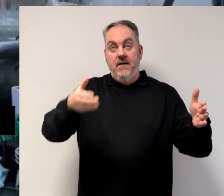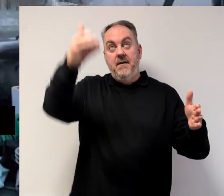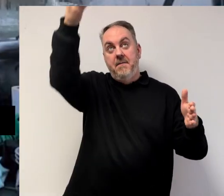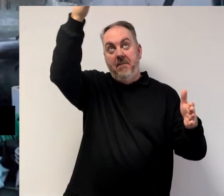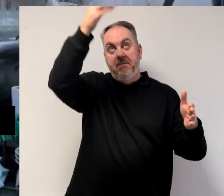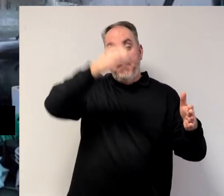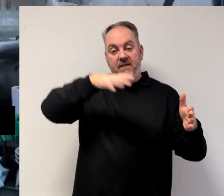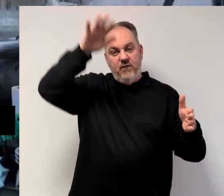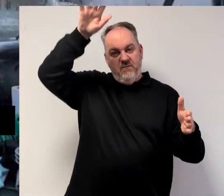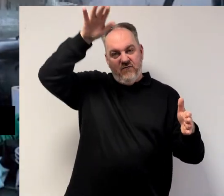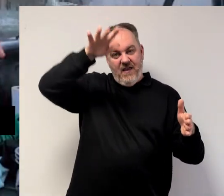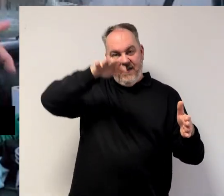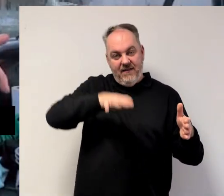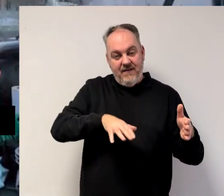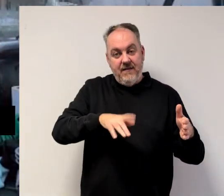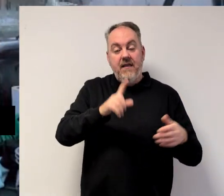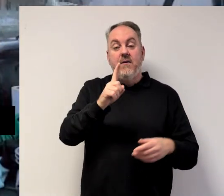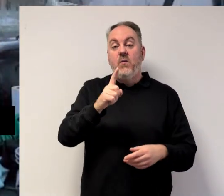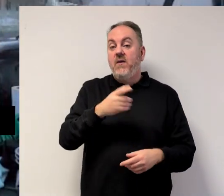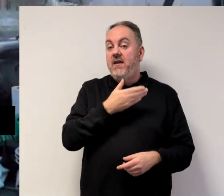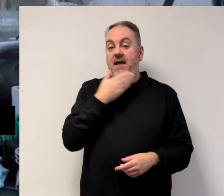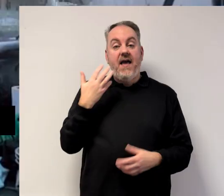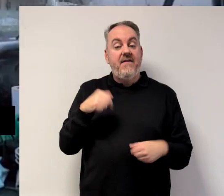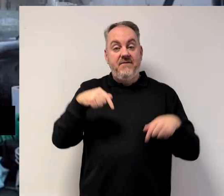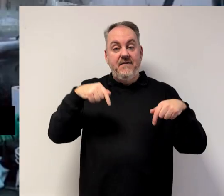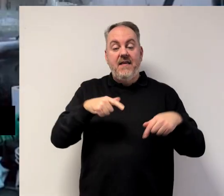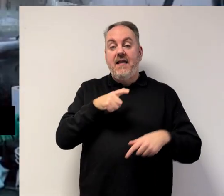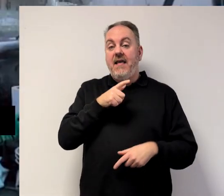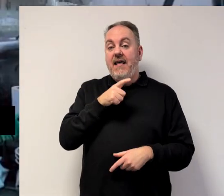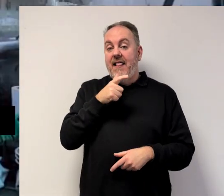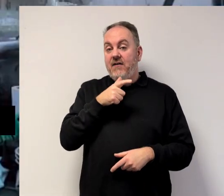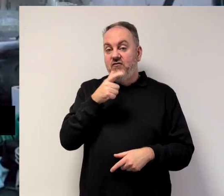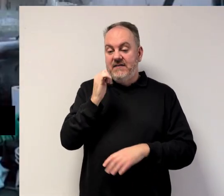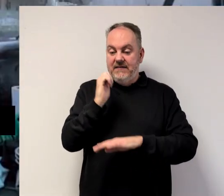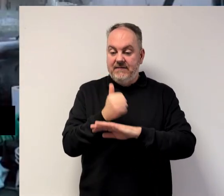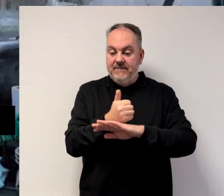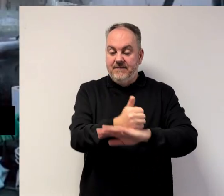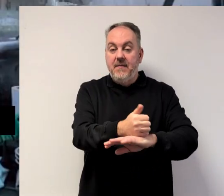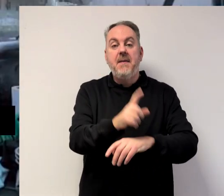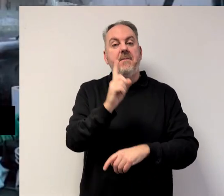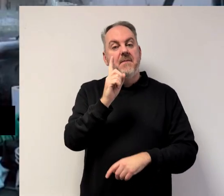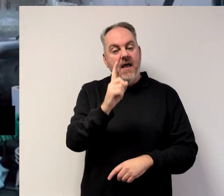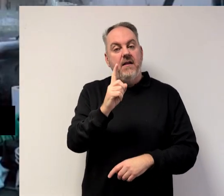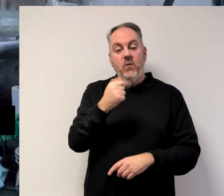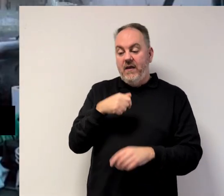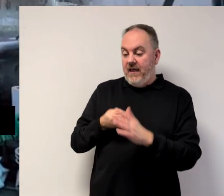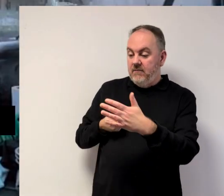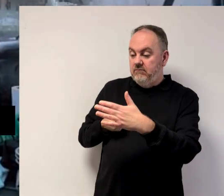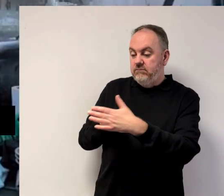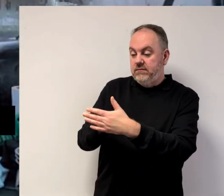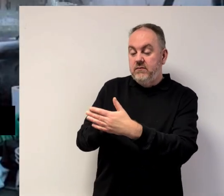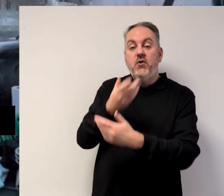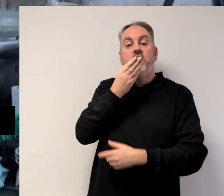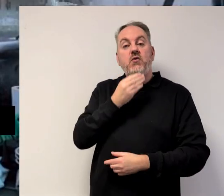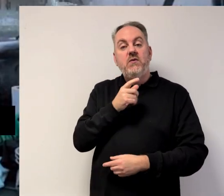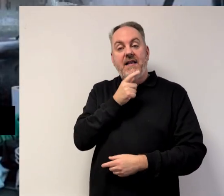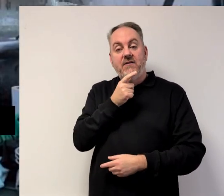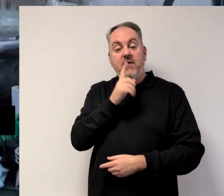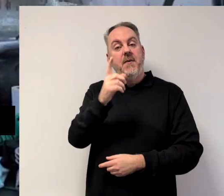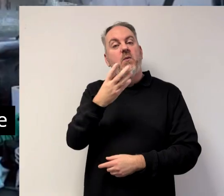on this area, but we have access to it. But we find that batteries suit most of